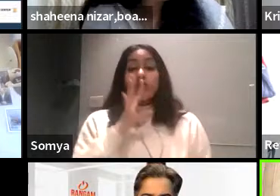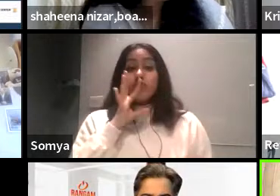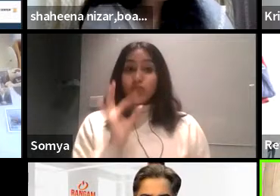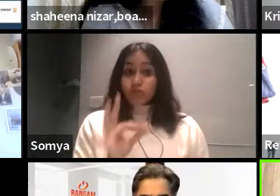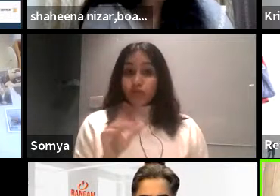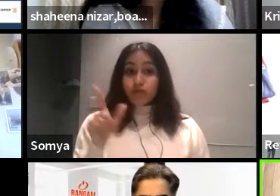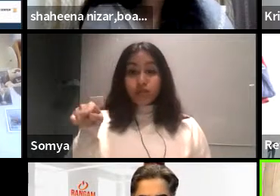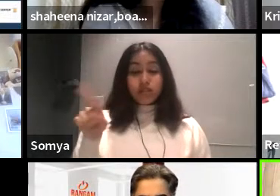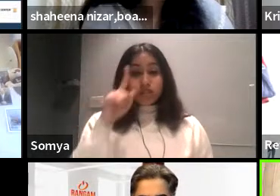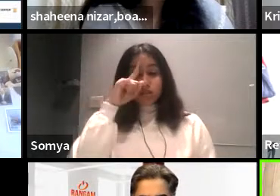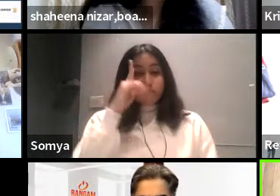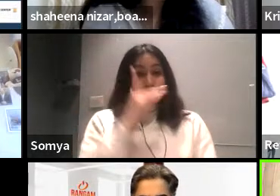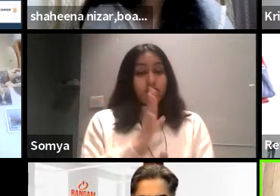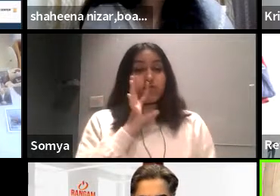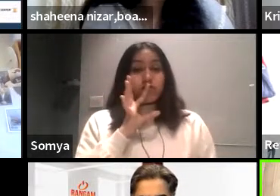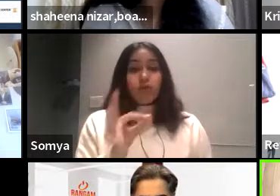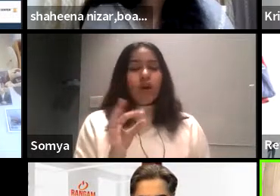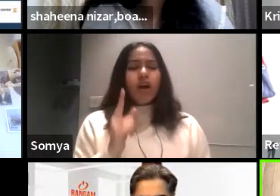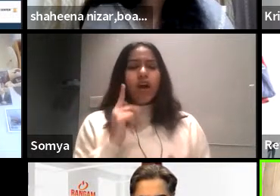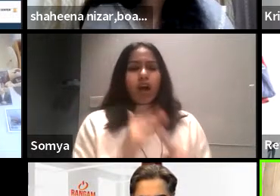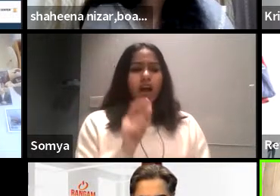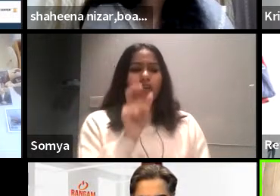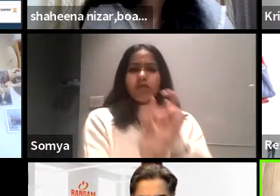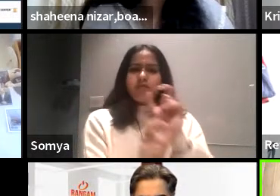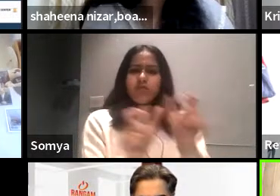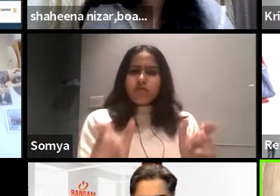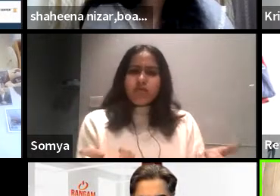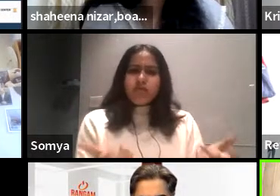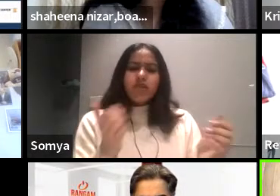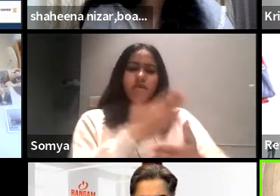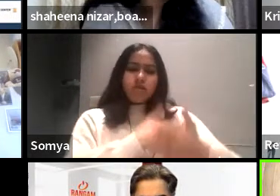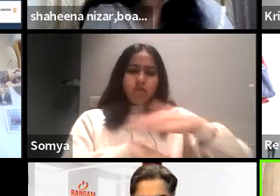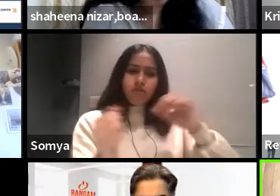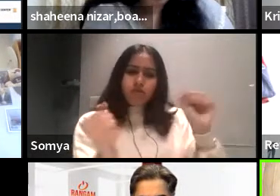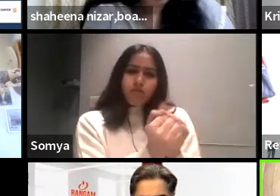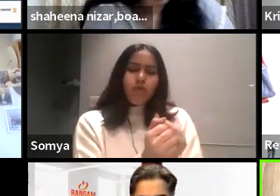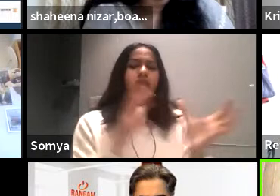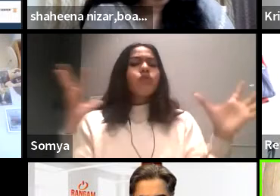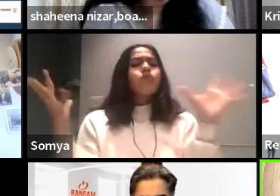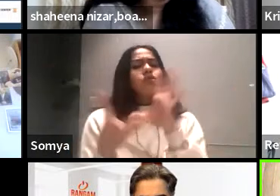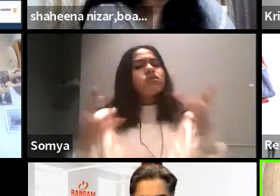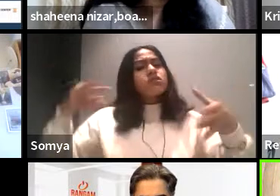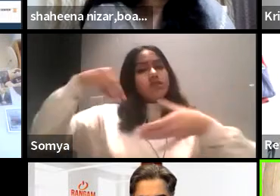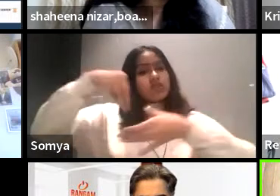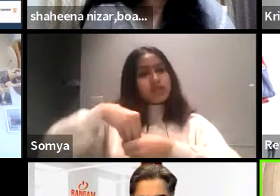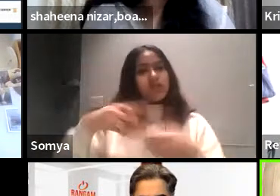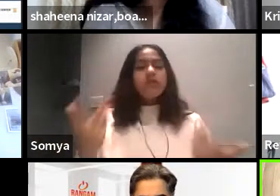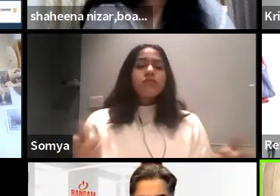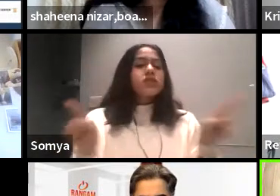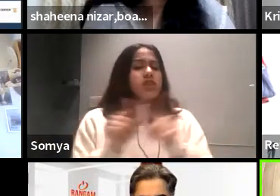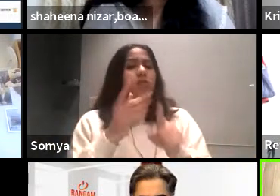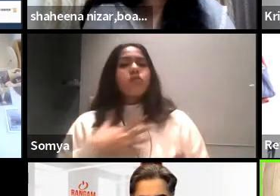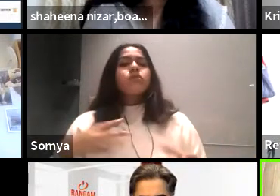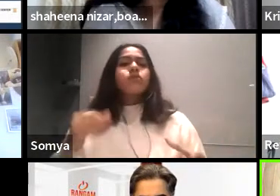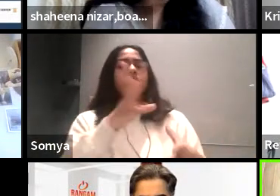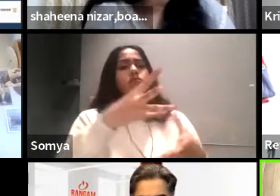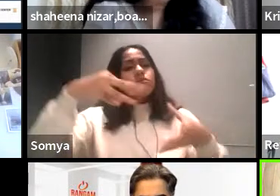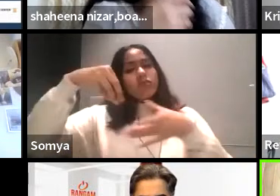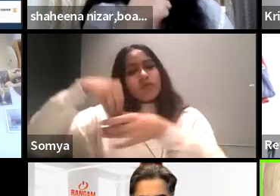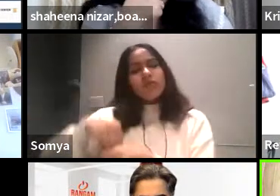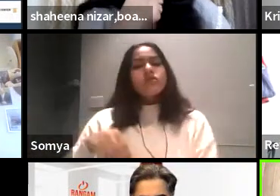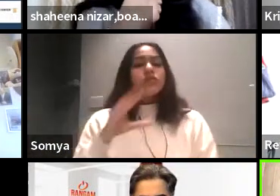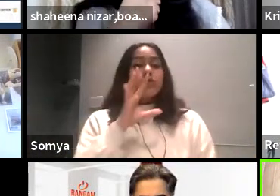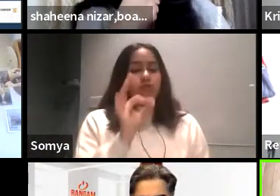genuinely that people with disability can contribute immensely towards the country, towards the organization, towards the community